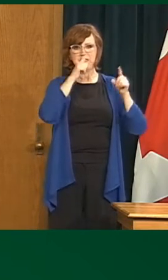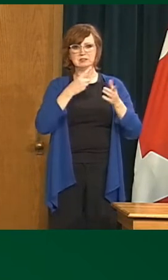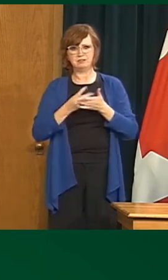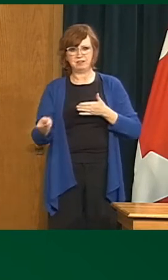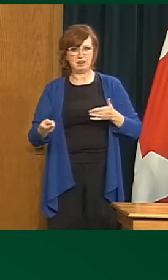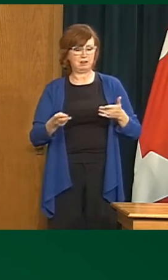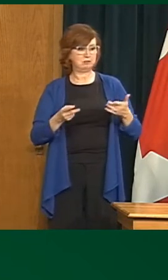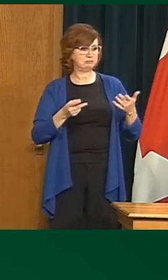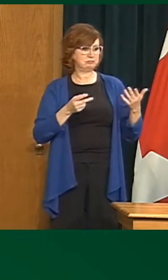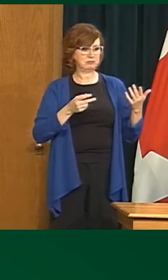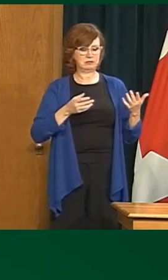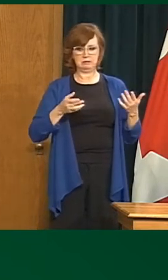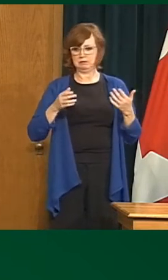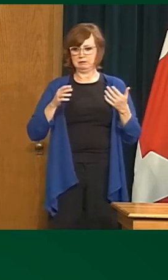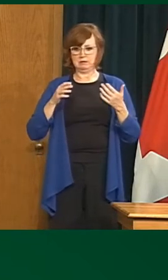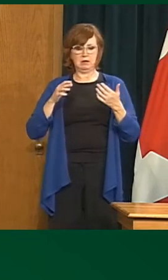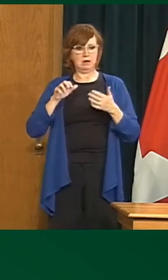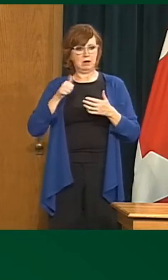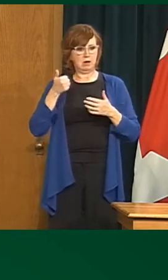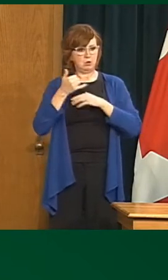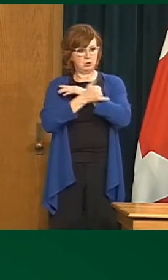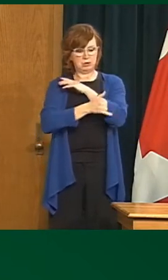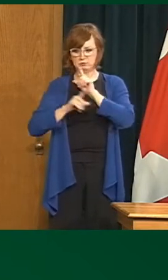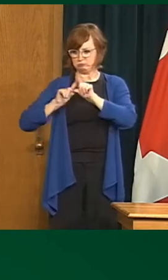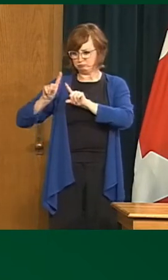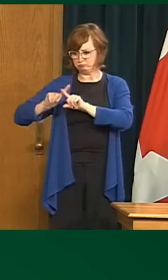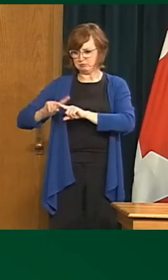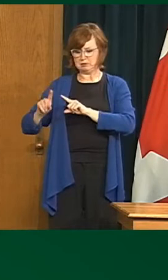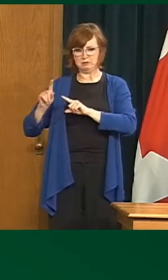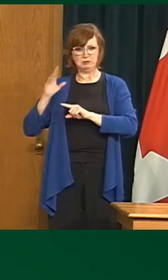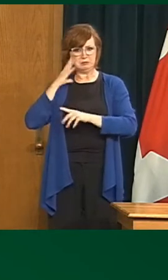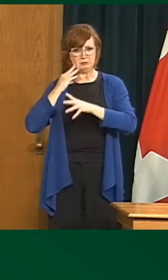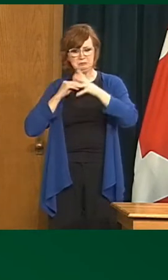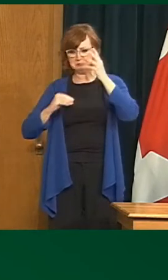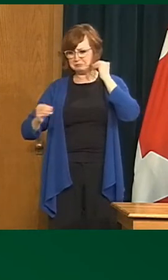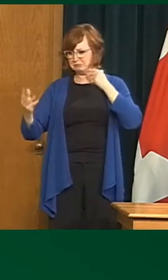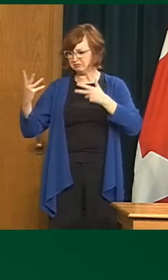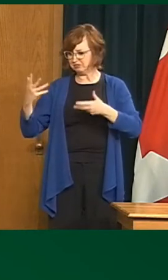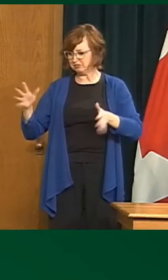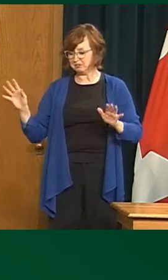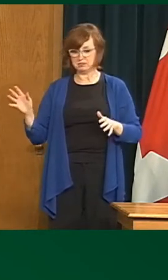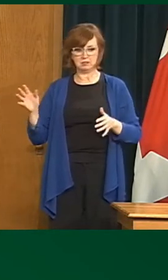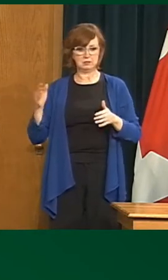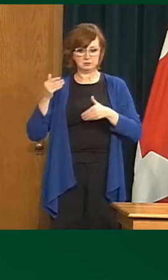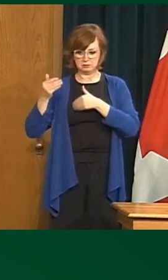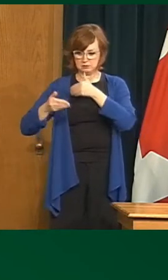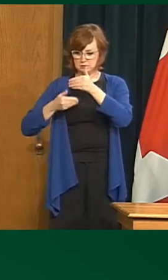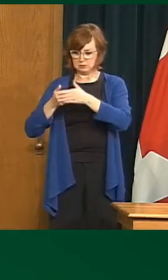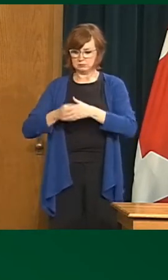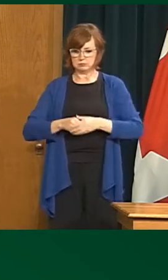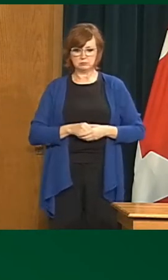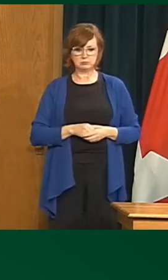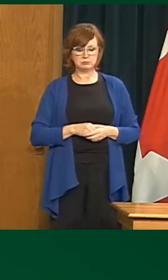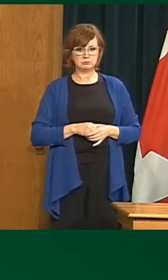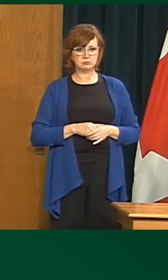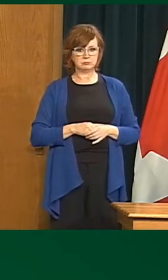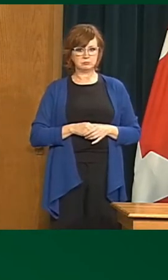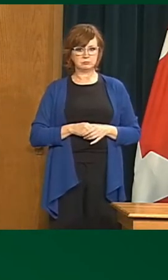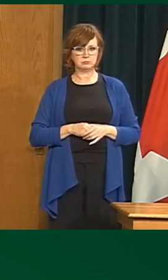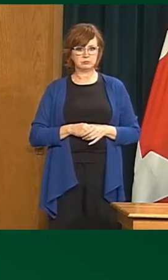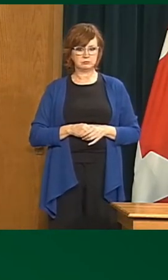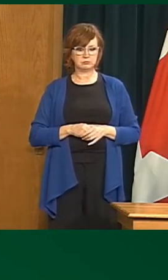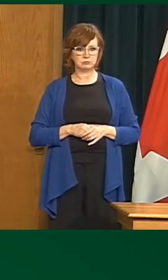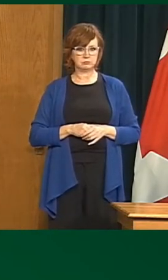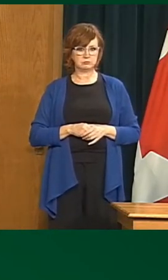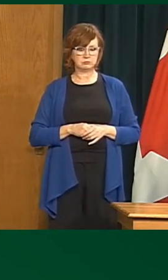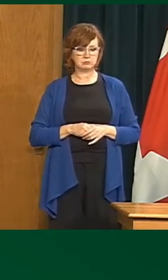and access to those treatments, the efficacy of those treatments, the approval, whether we can actually use those treatments